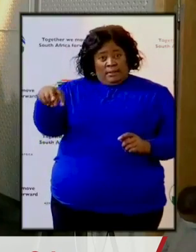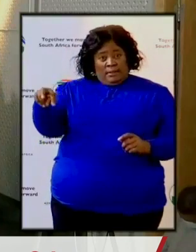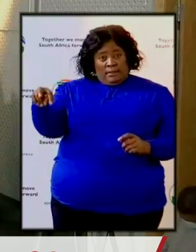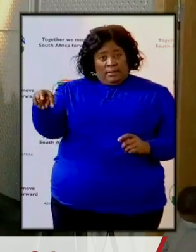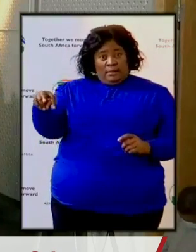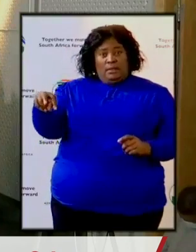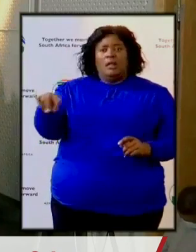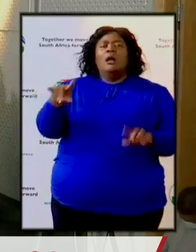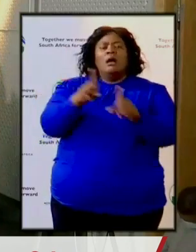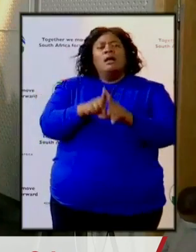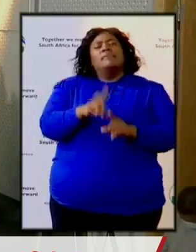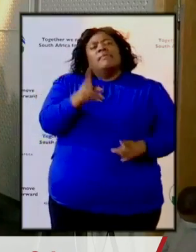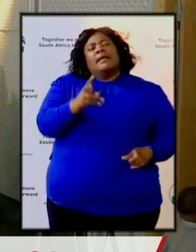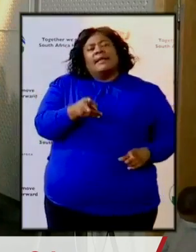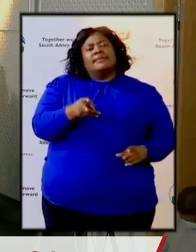it's for people.